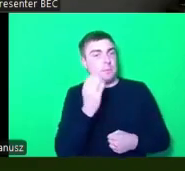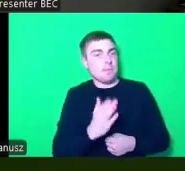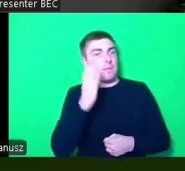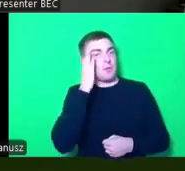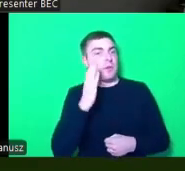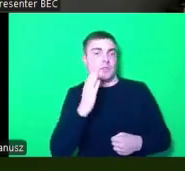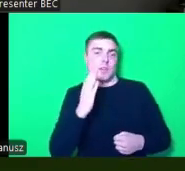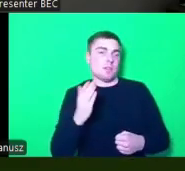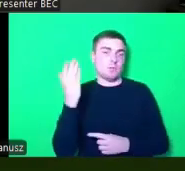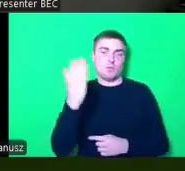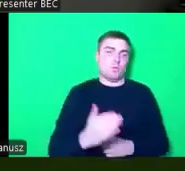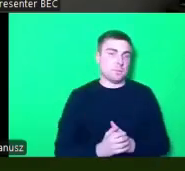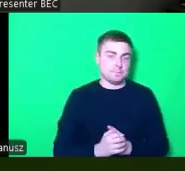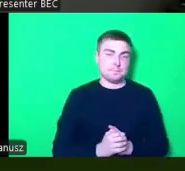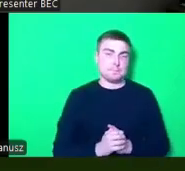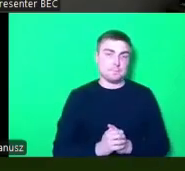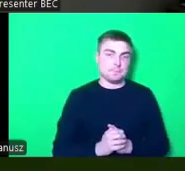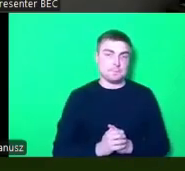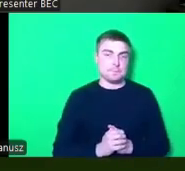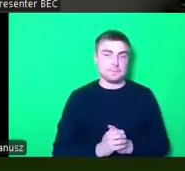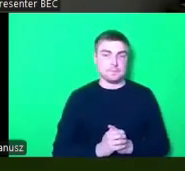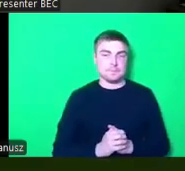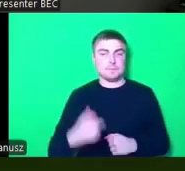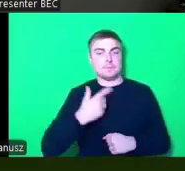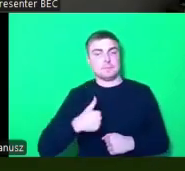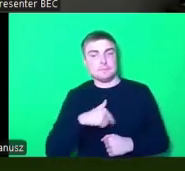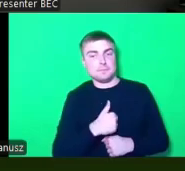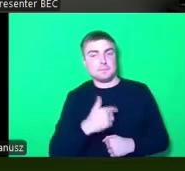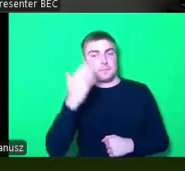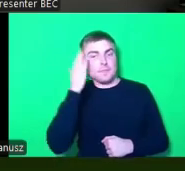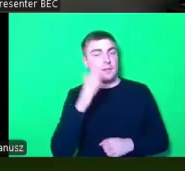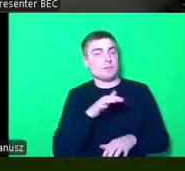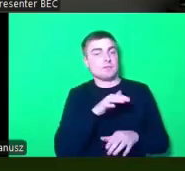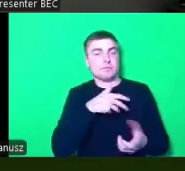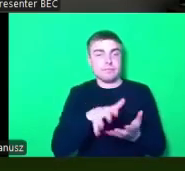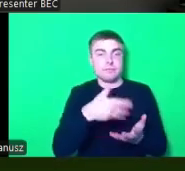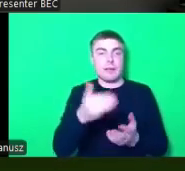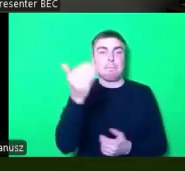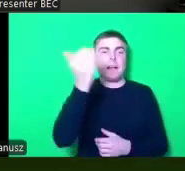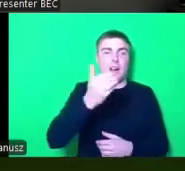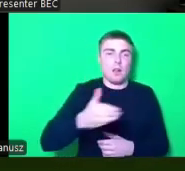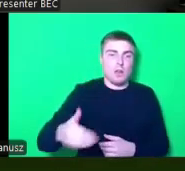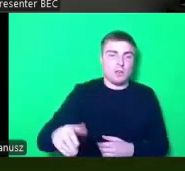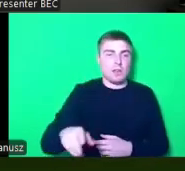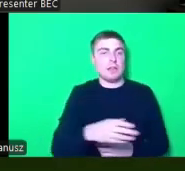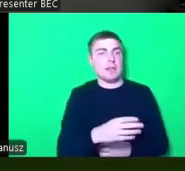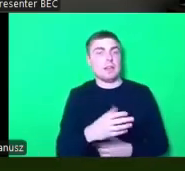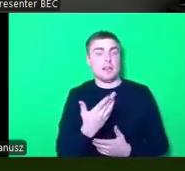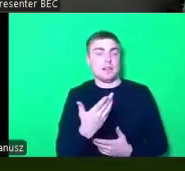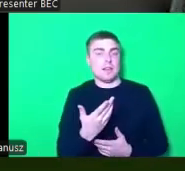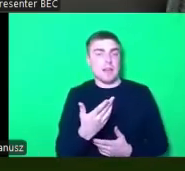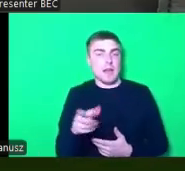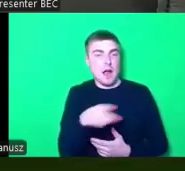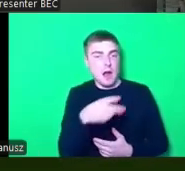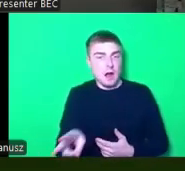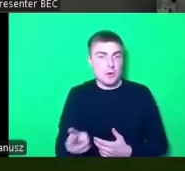few millions of European live money to get these dirty exotic trees out, while I think it's the future of